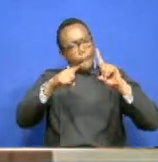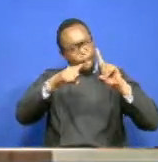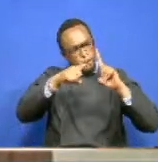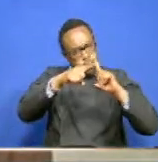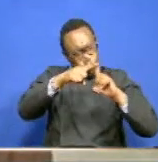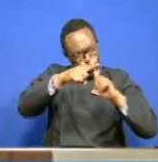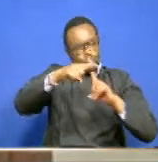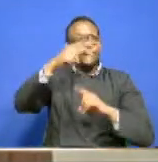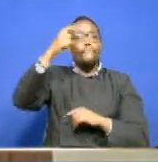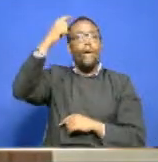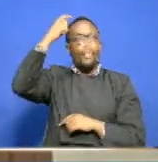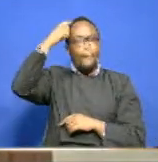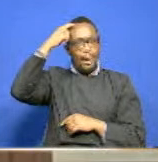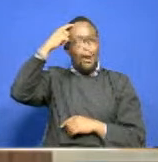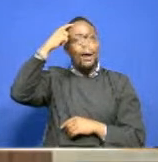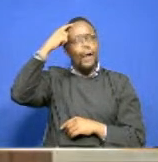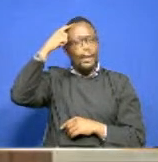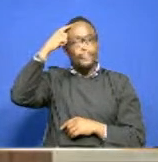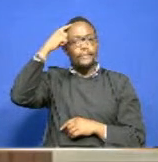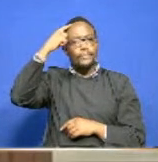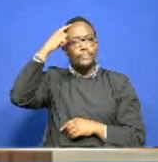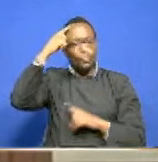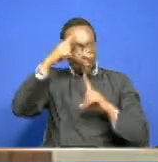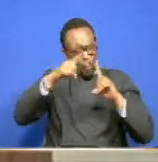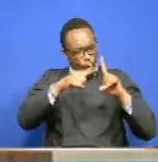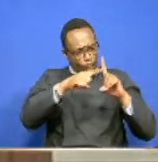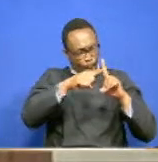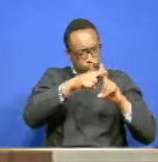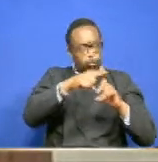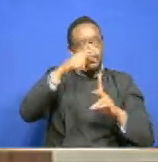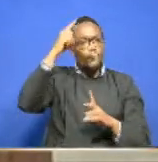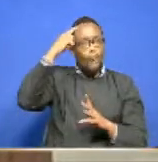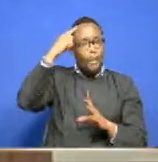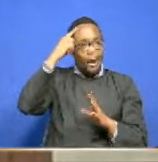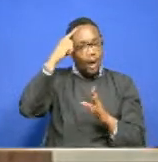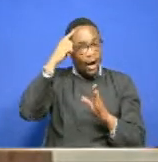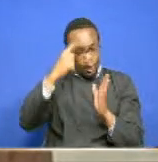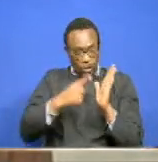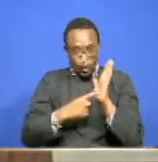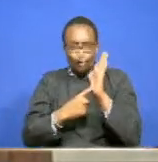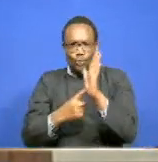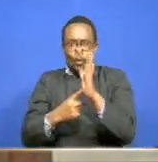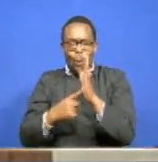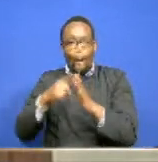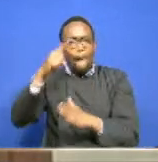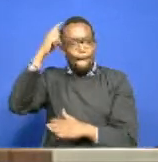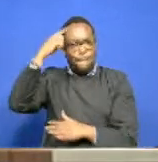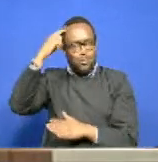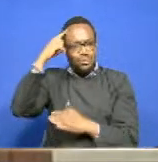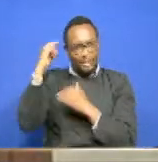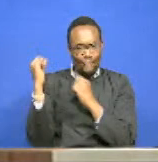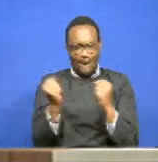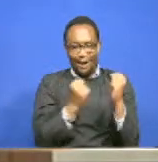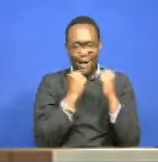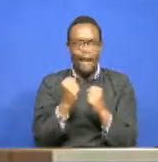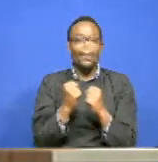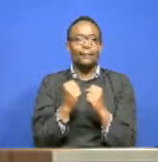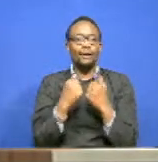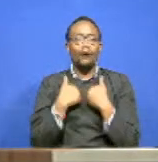thinking. And positive thinking produces positive energy. And positive